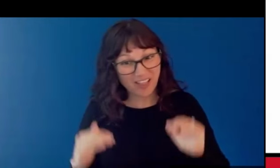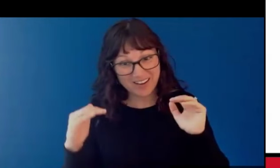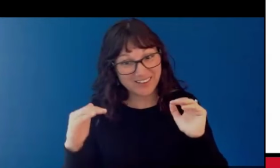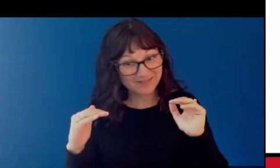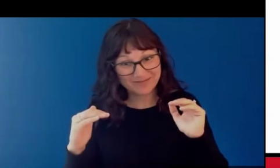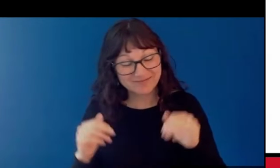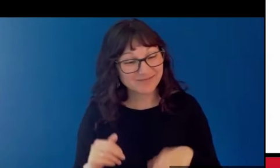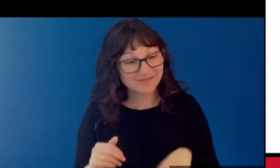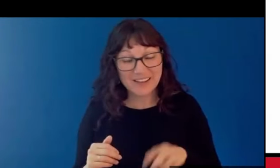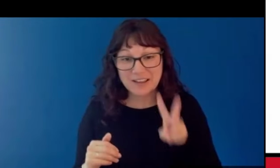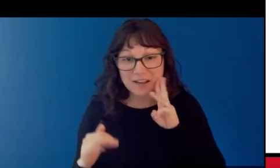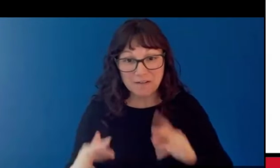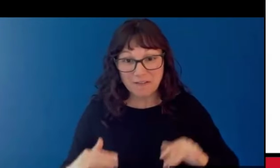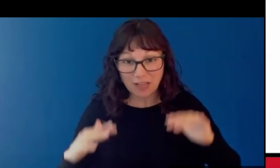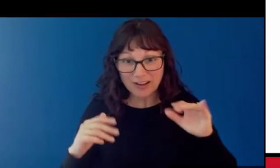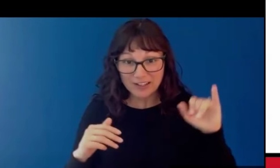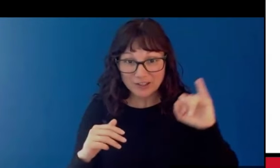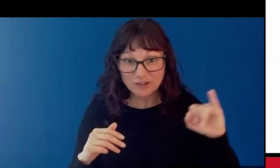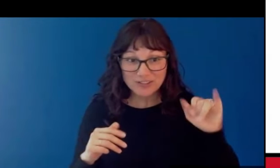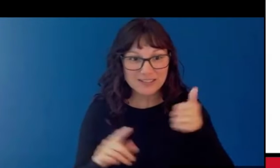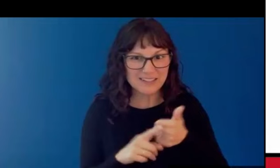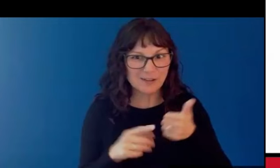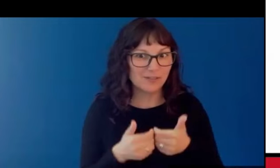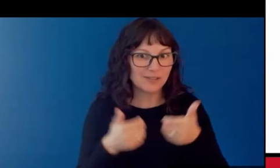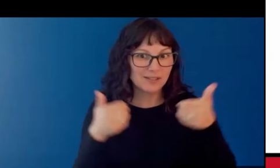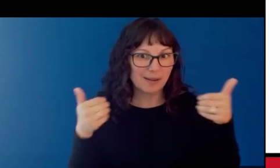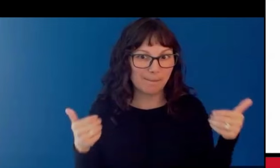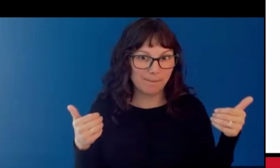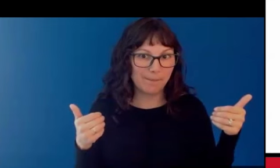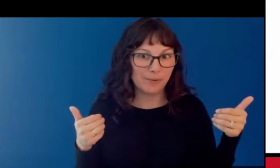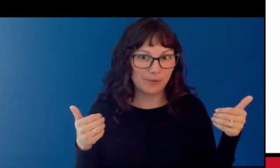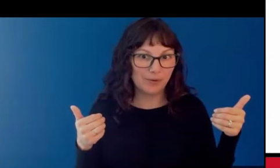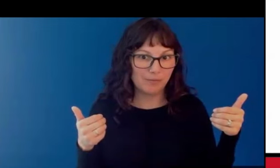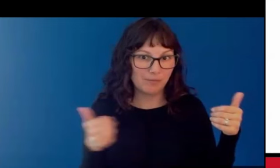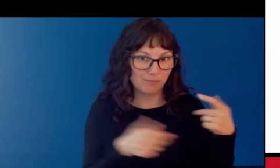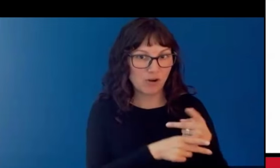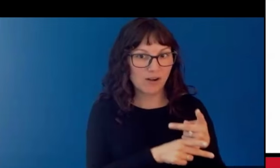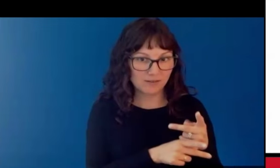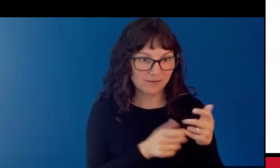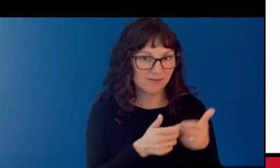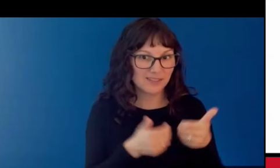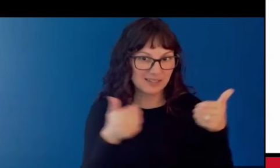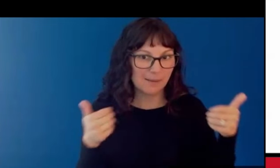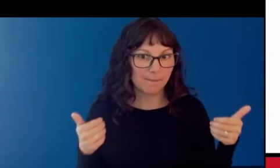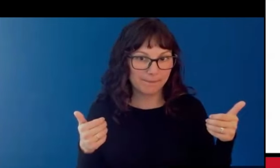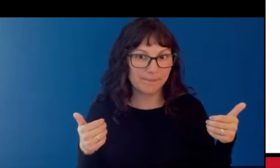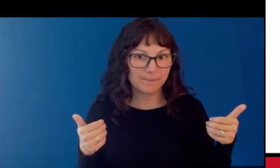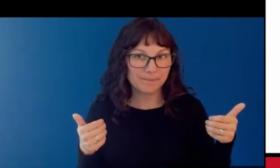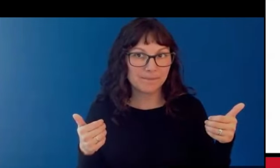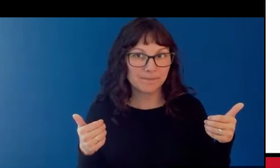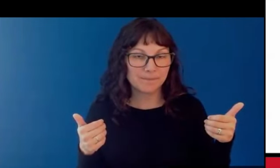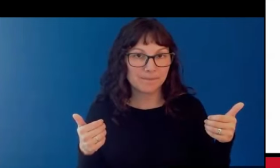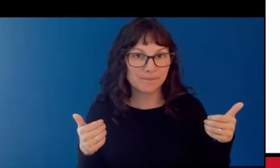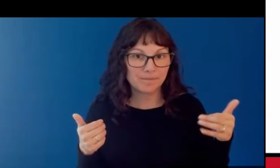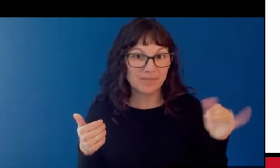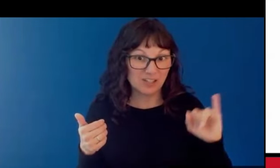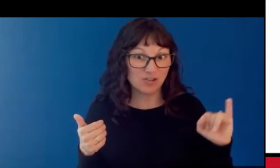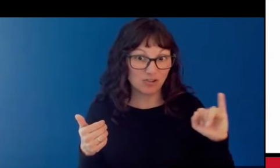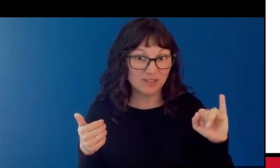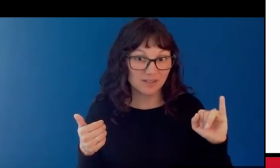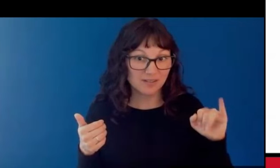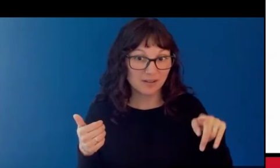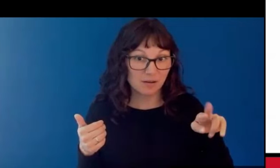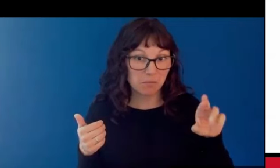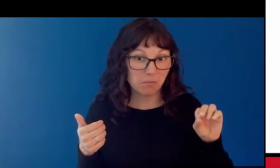insurance is a separate product. It's a separate insurance